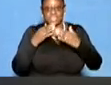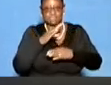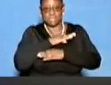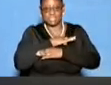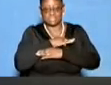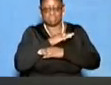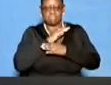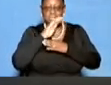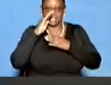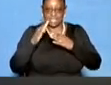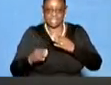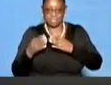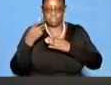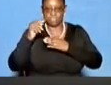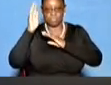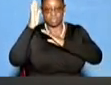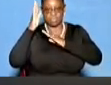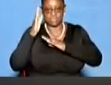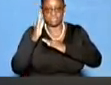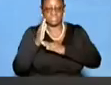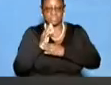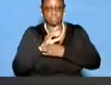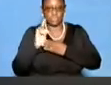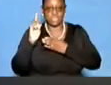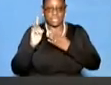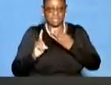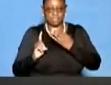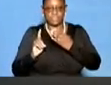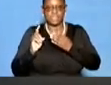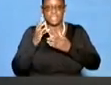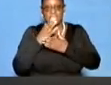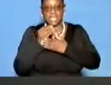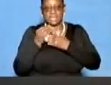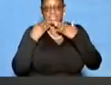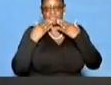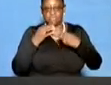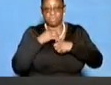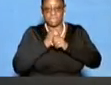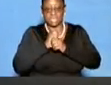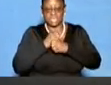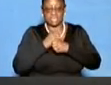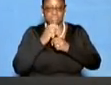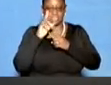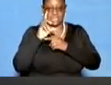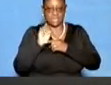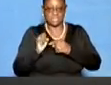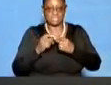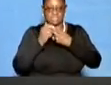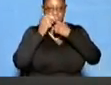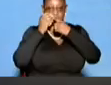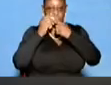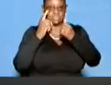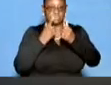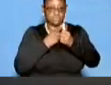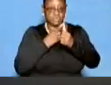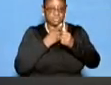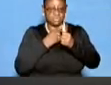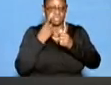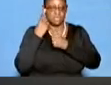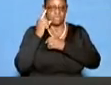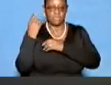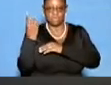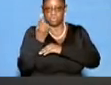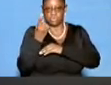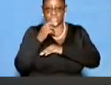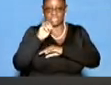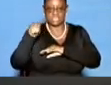and that will end the Bahamas Tonight, the weekend edition. We thank you for continuing to make ZNS your number one news and information network, as only